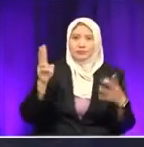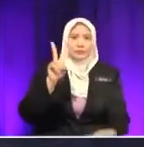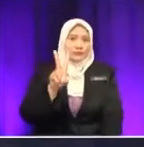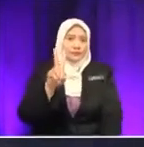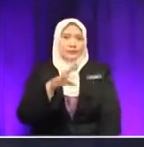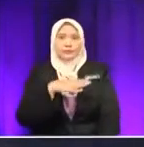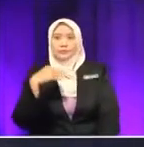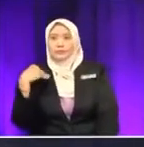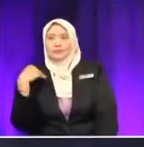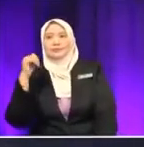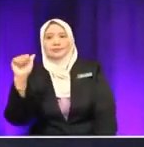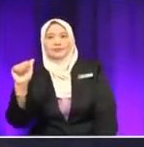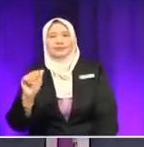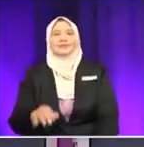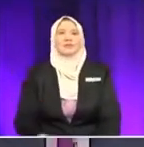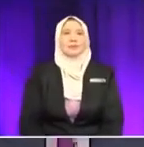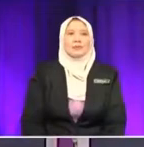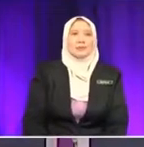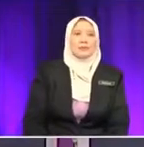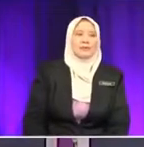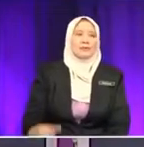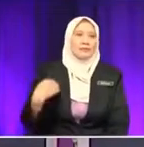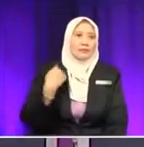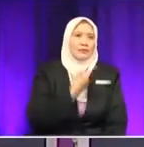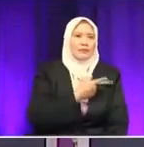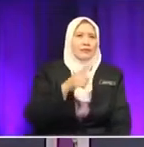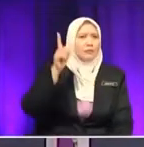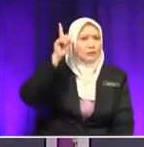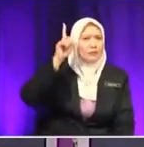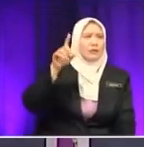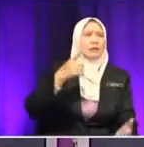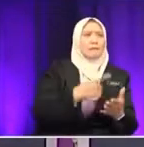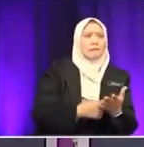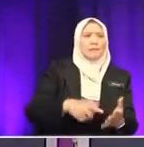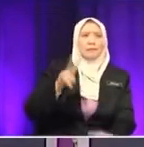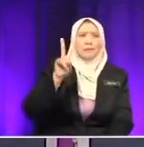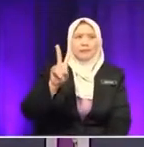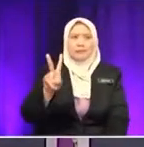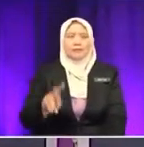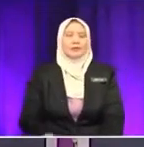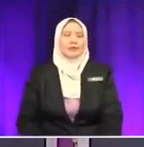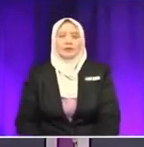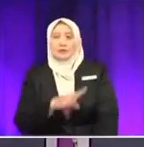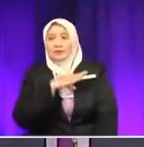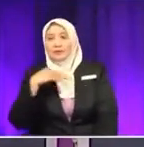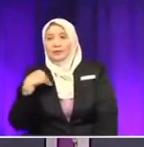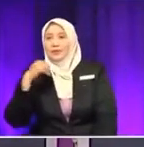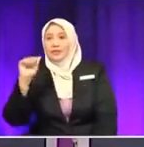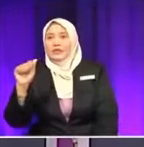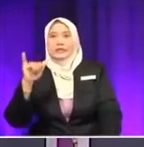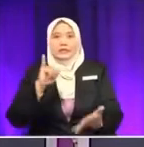what we have. All right, thank you, Tivia. Now let me start with VA. What is VA? VA will be your keywords for you